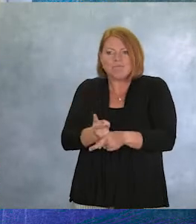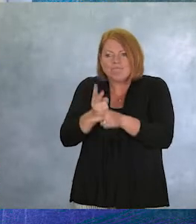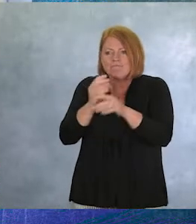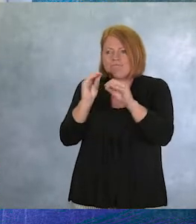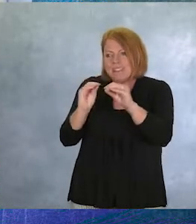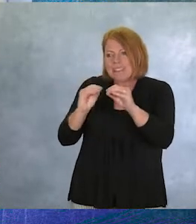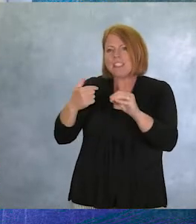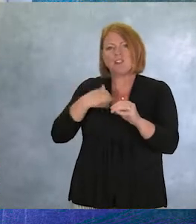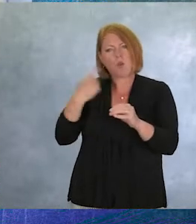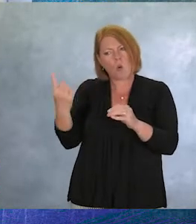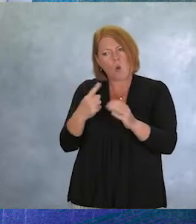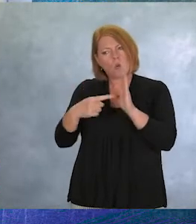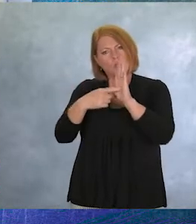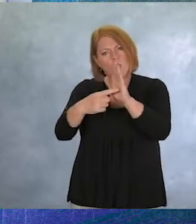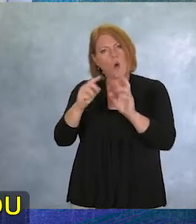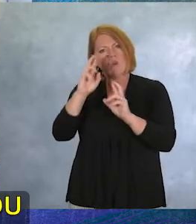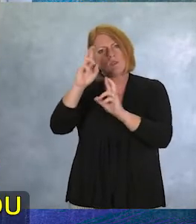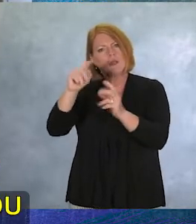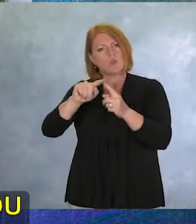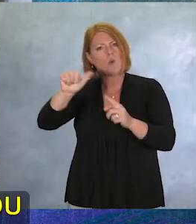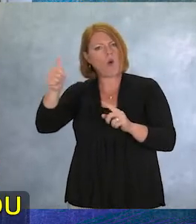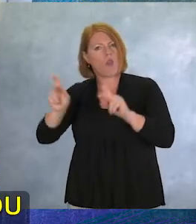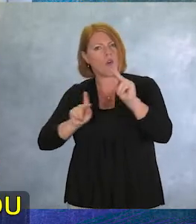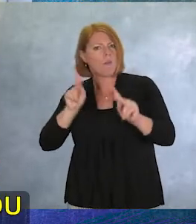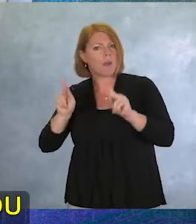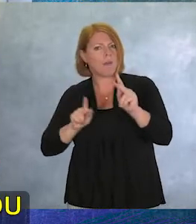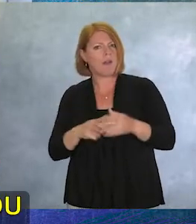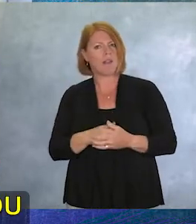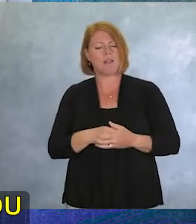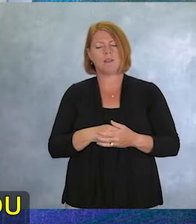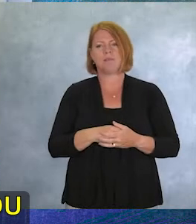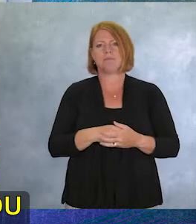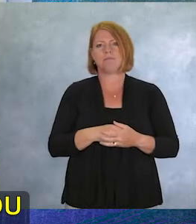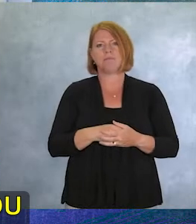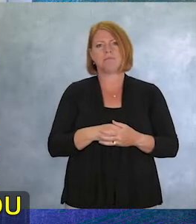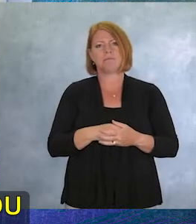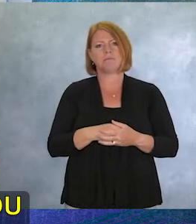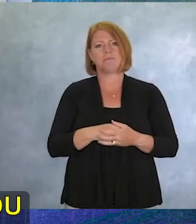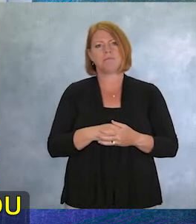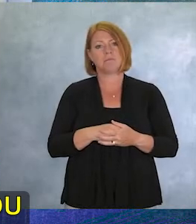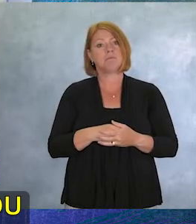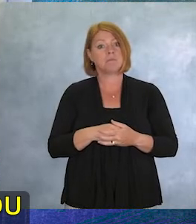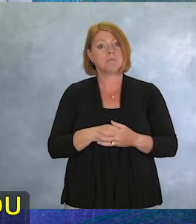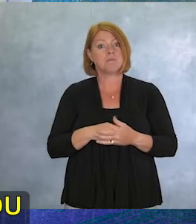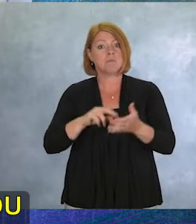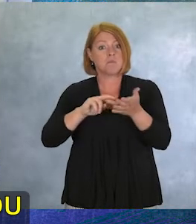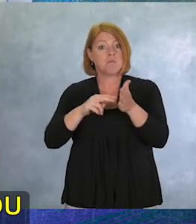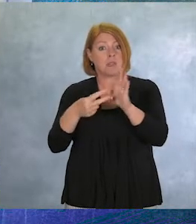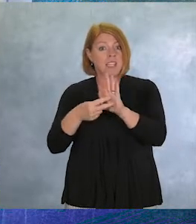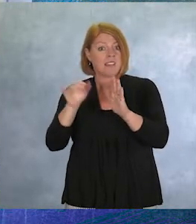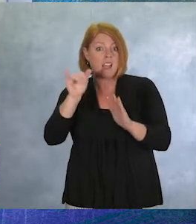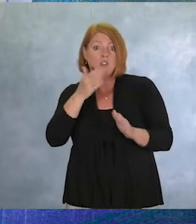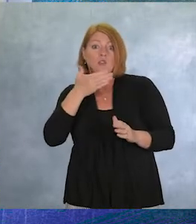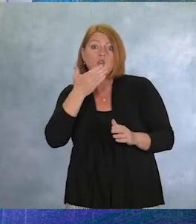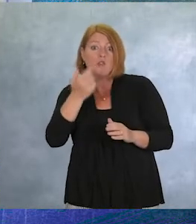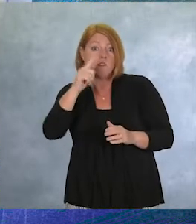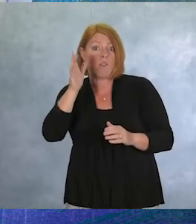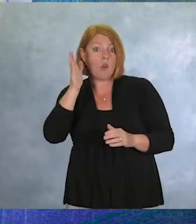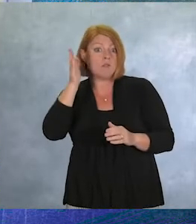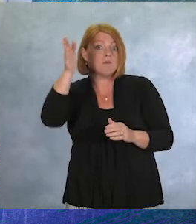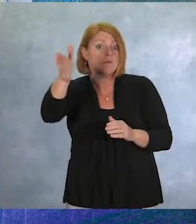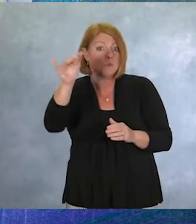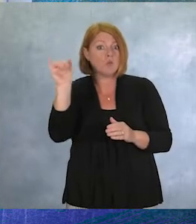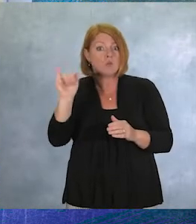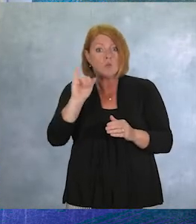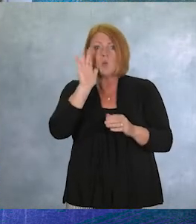be respectful to everybody because it's gonna take you on the long road. It's gonna help you